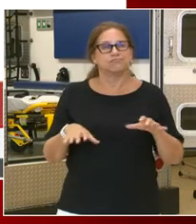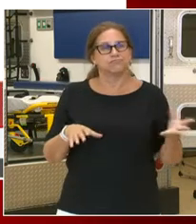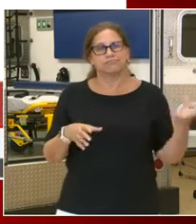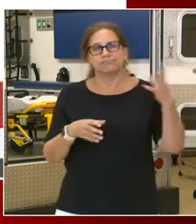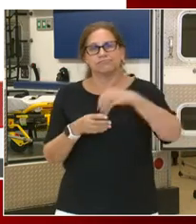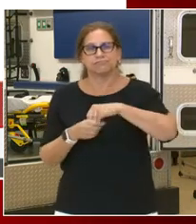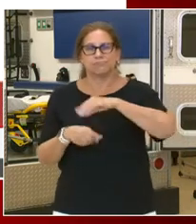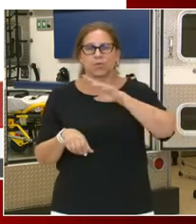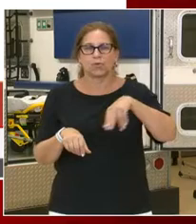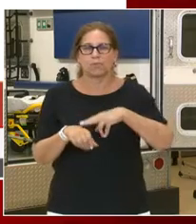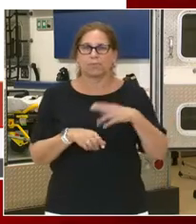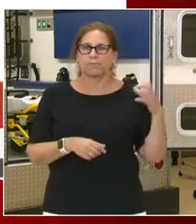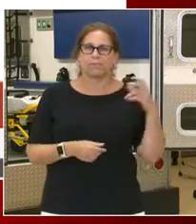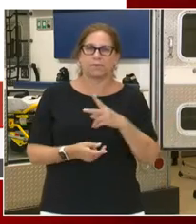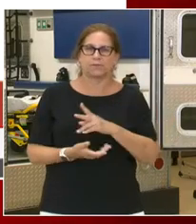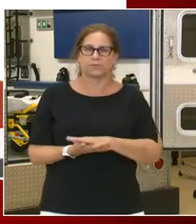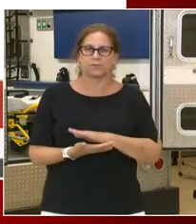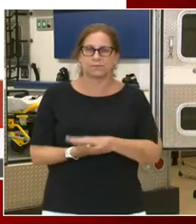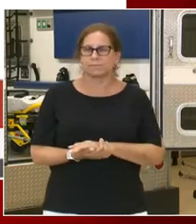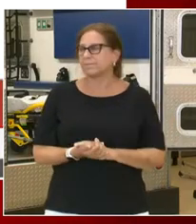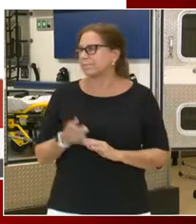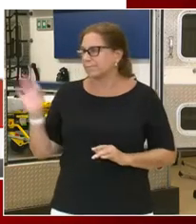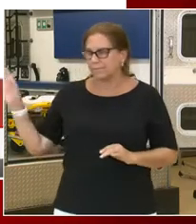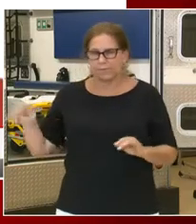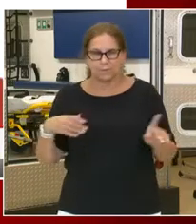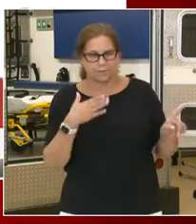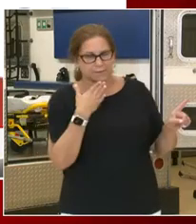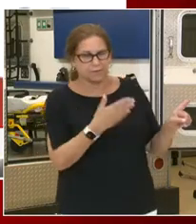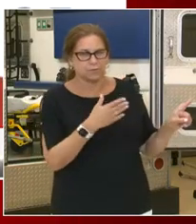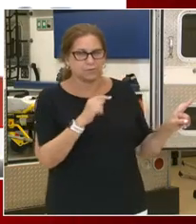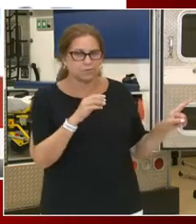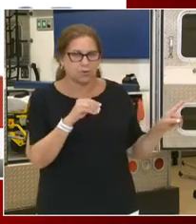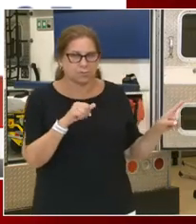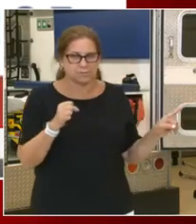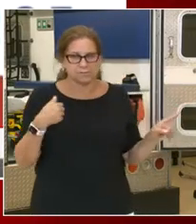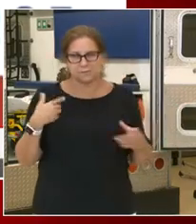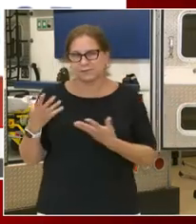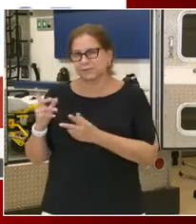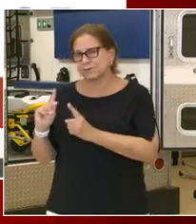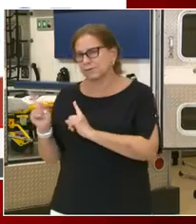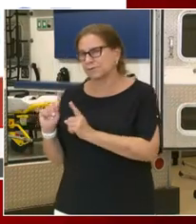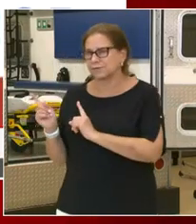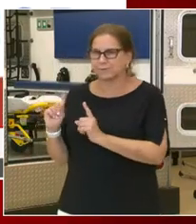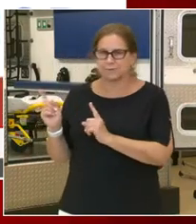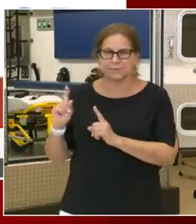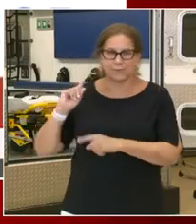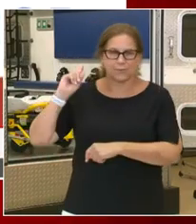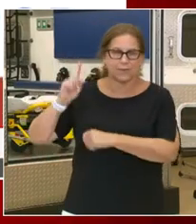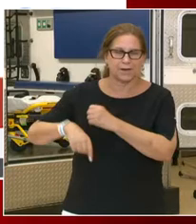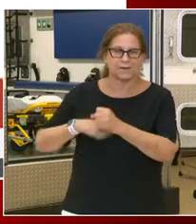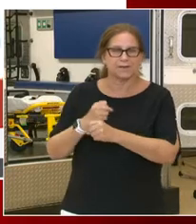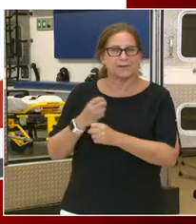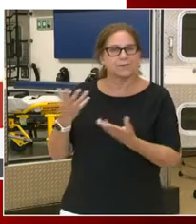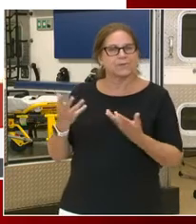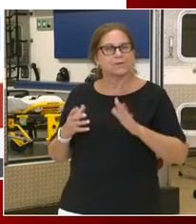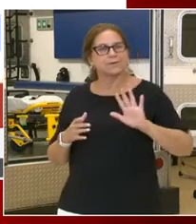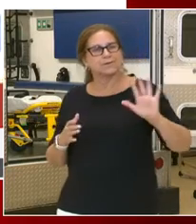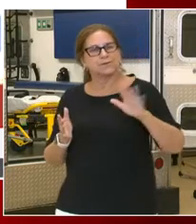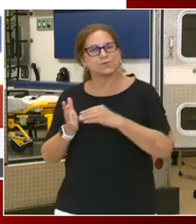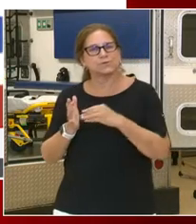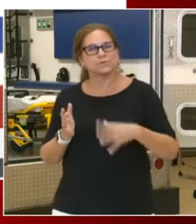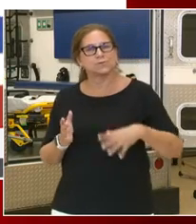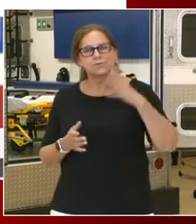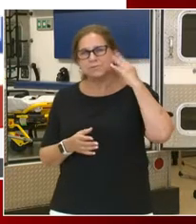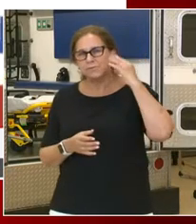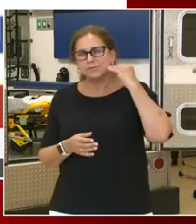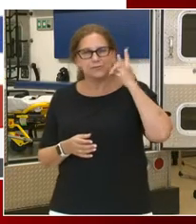been talking about and working on together for over a year as we've considered what will students experience over the course of this pandemic, and what will we need